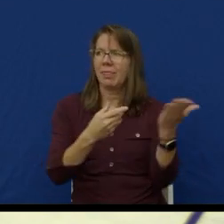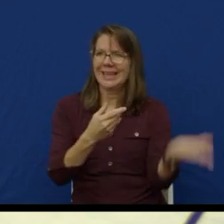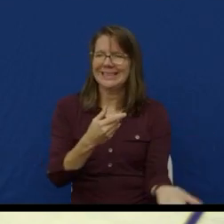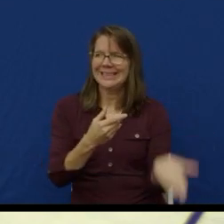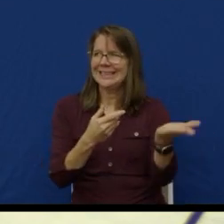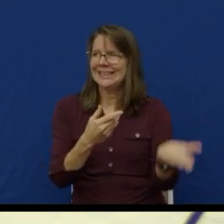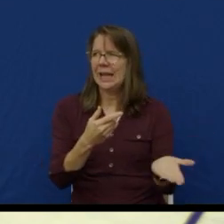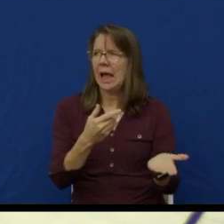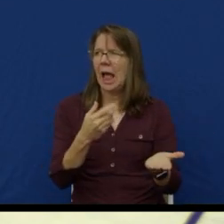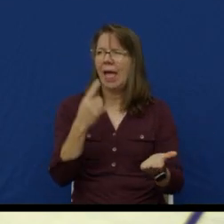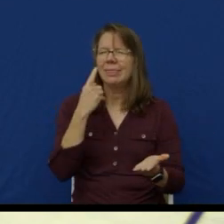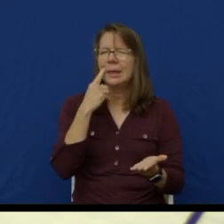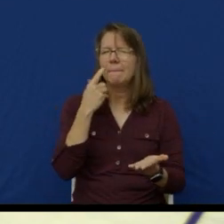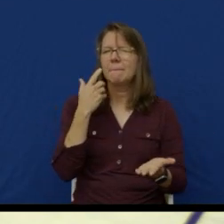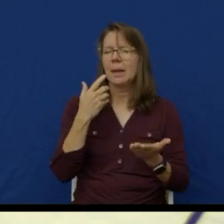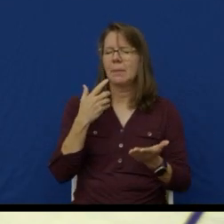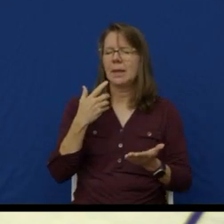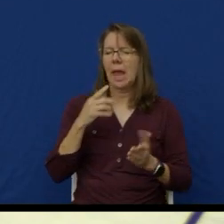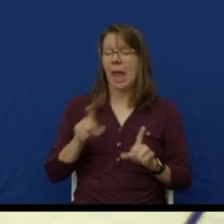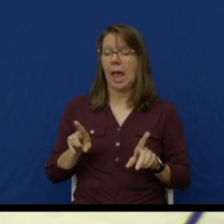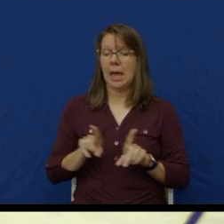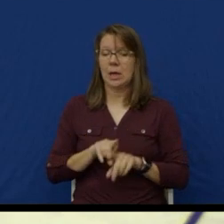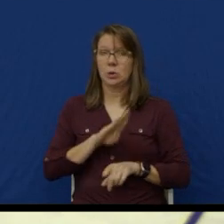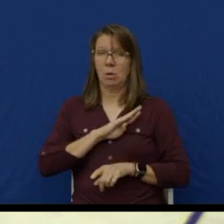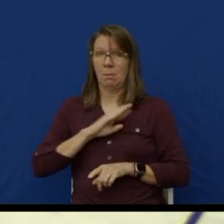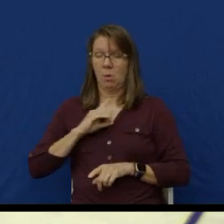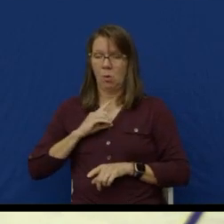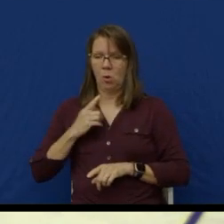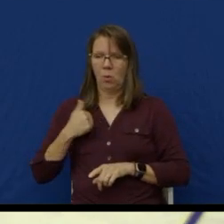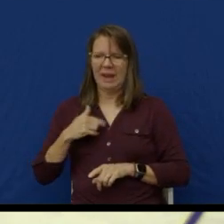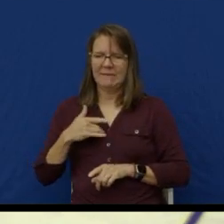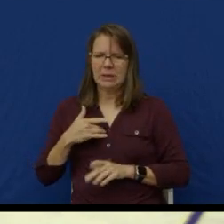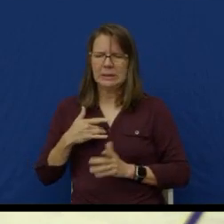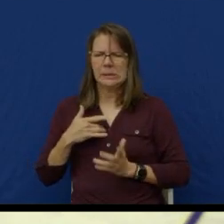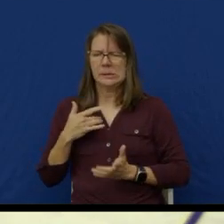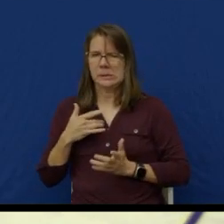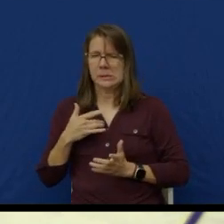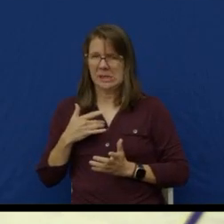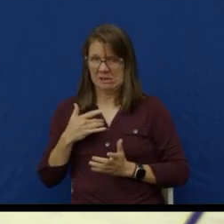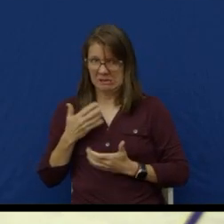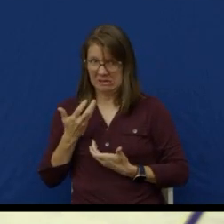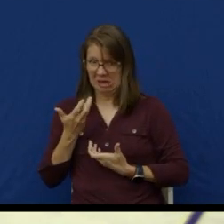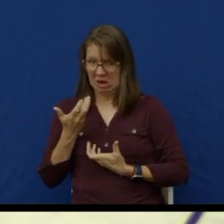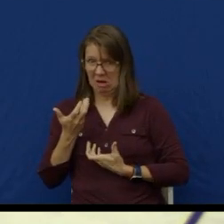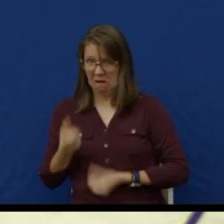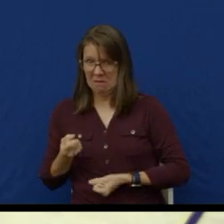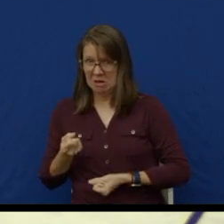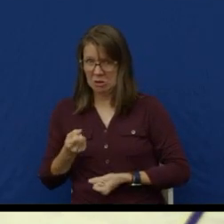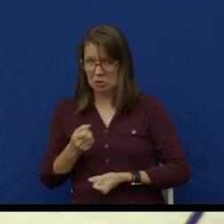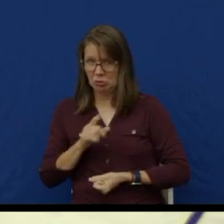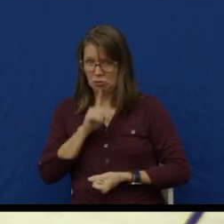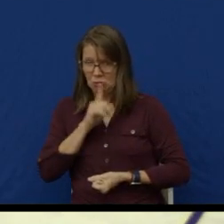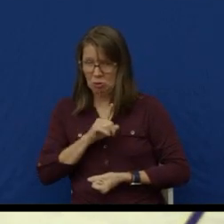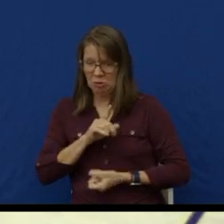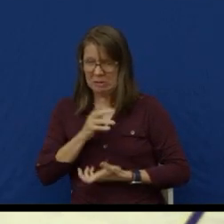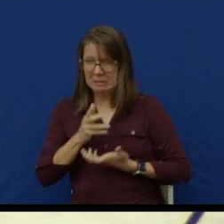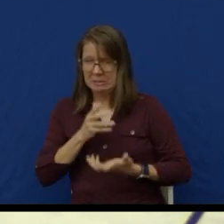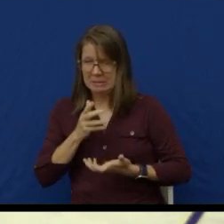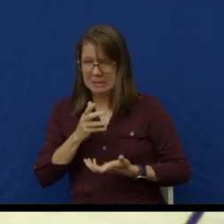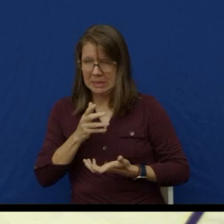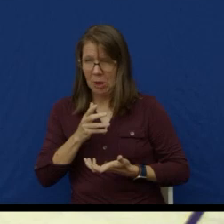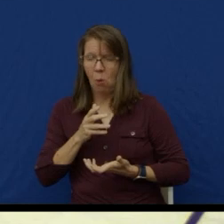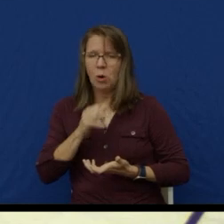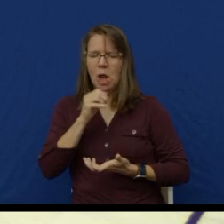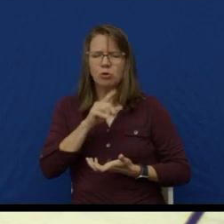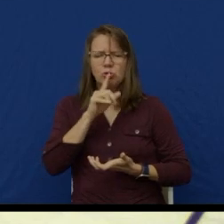guessing ourselves a little bit because we haven't started talking about the steps that we take.